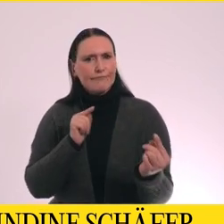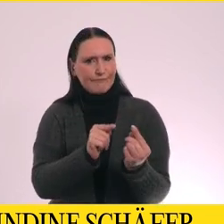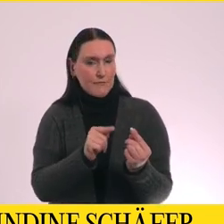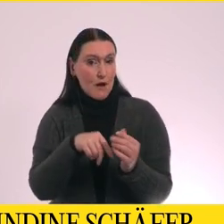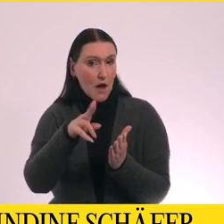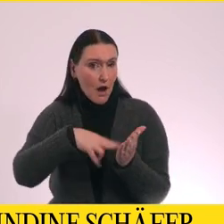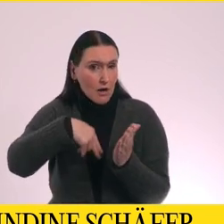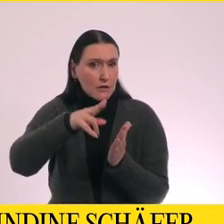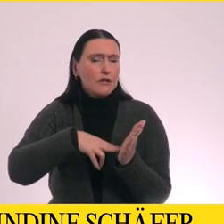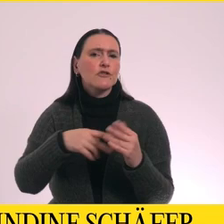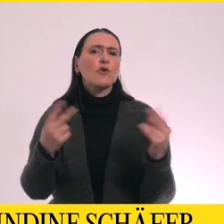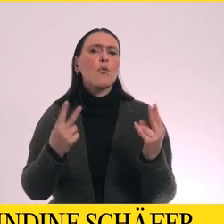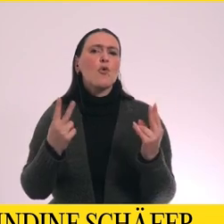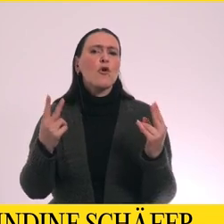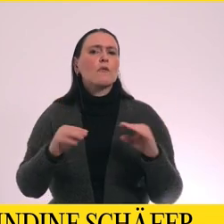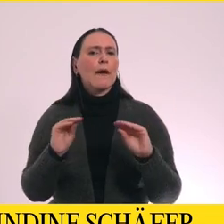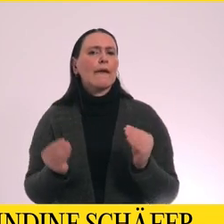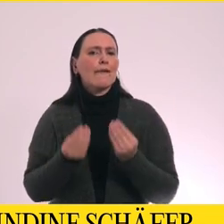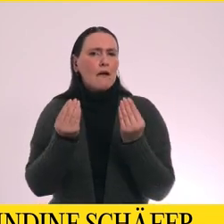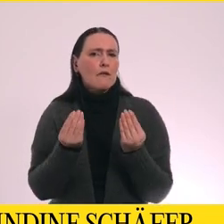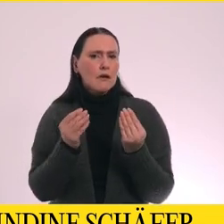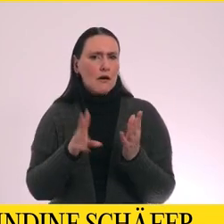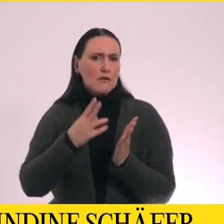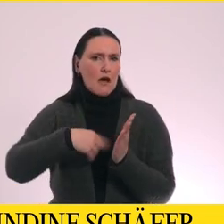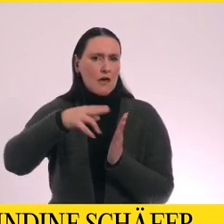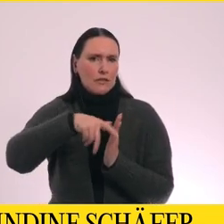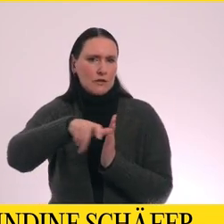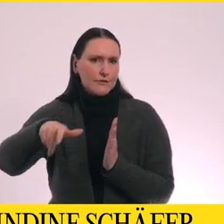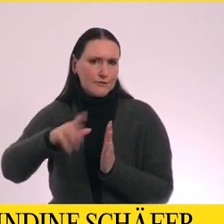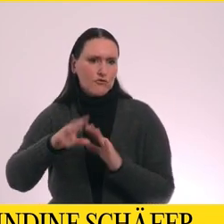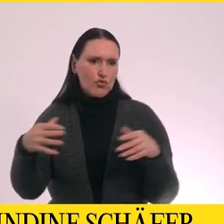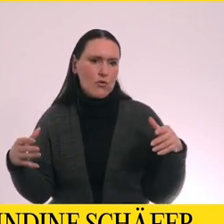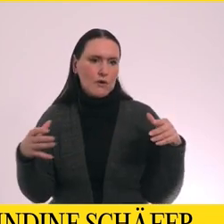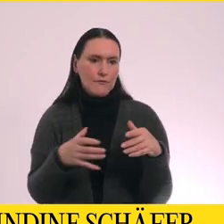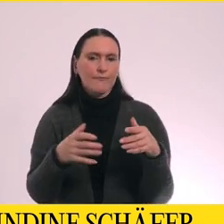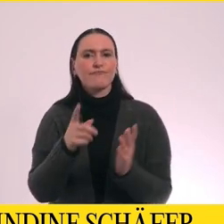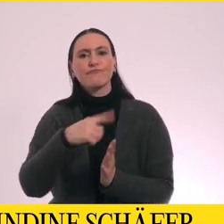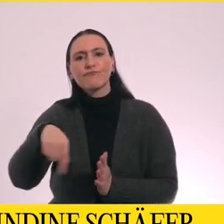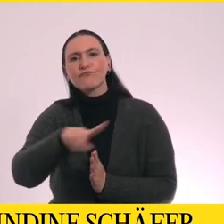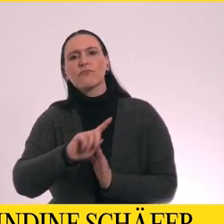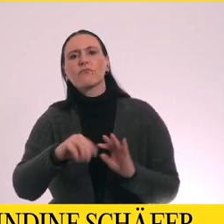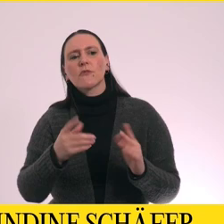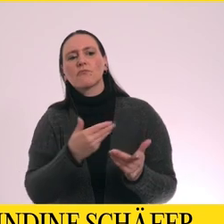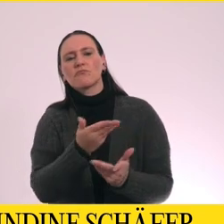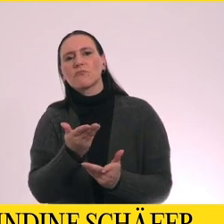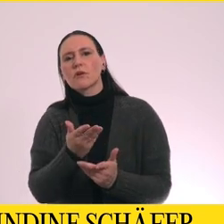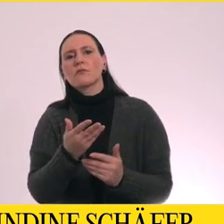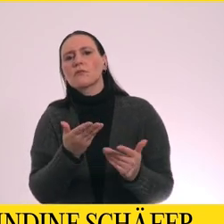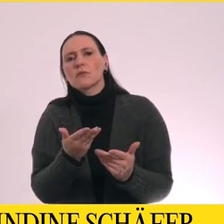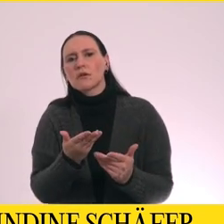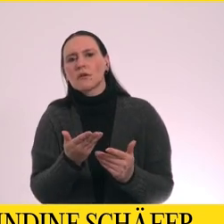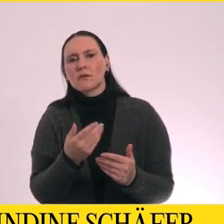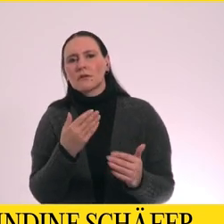upcoming artists who most of them themselves have experiences of becoming a